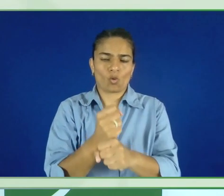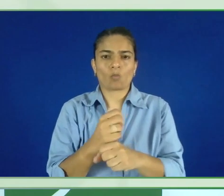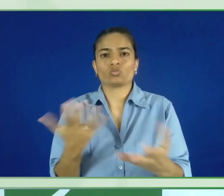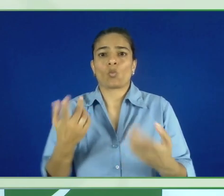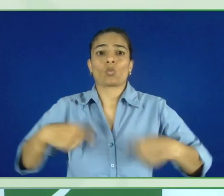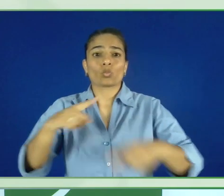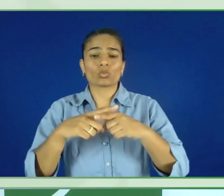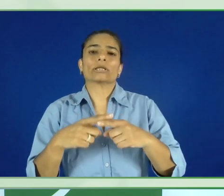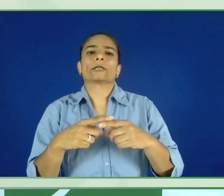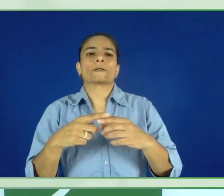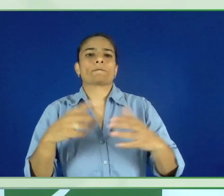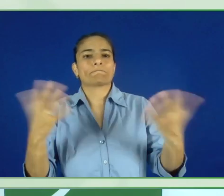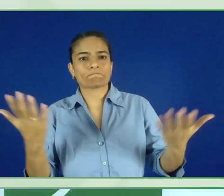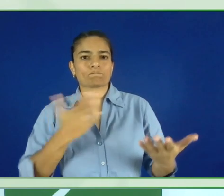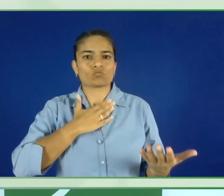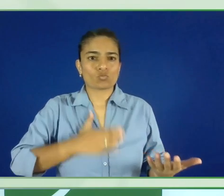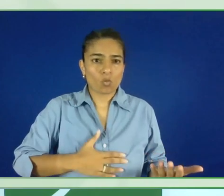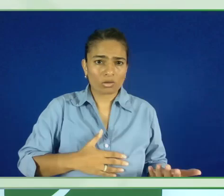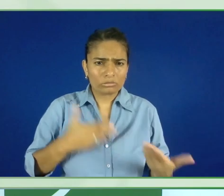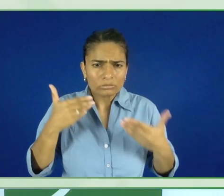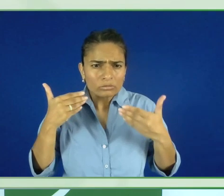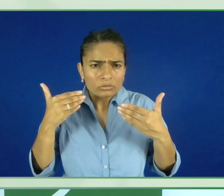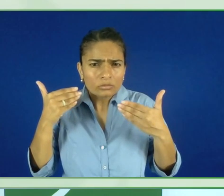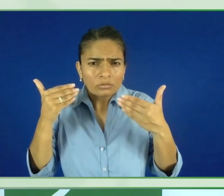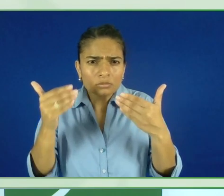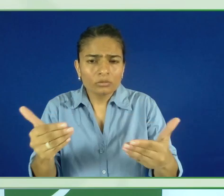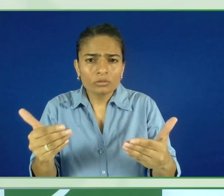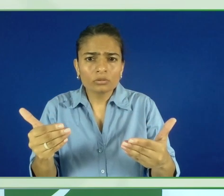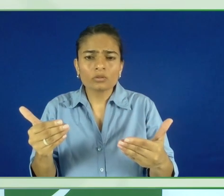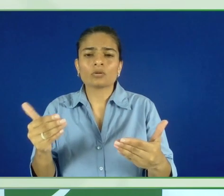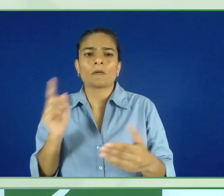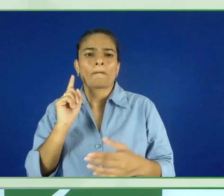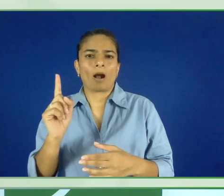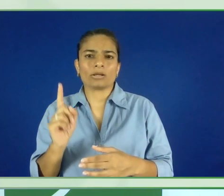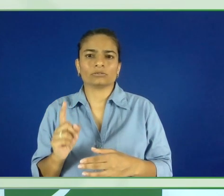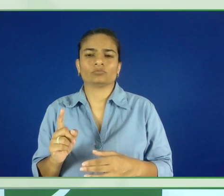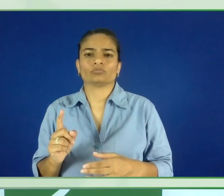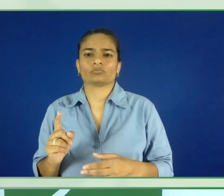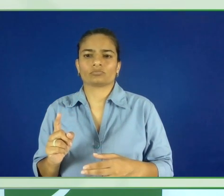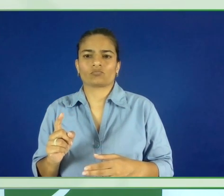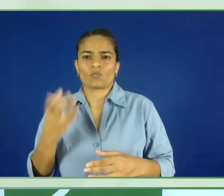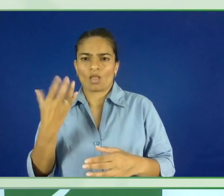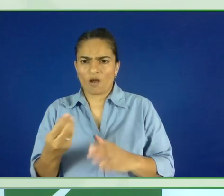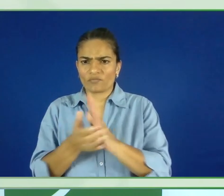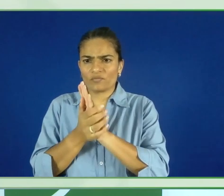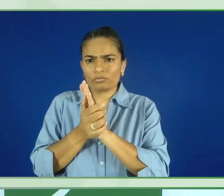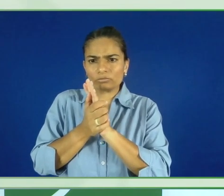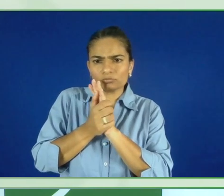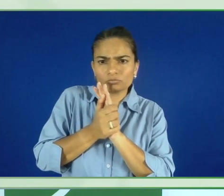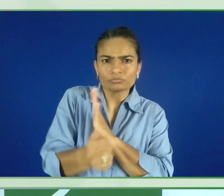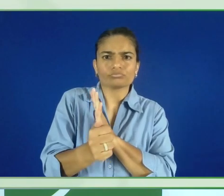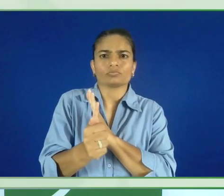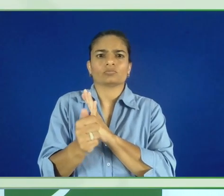move forward, but we have an expertise committee, which we have the ILO there, the